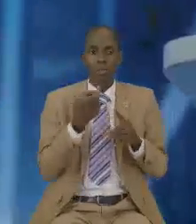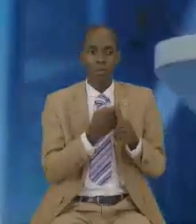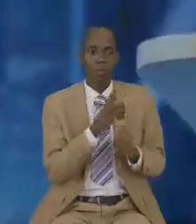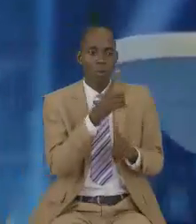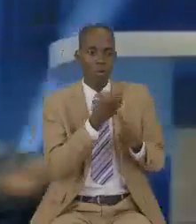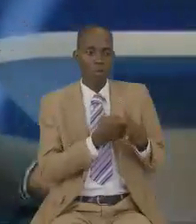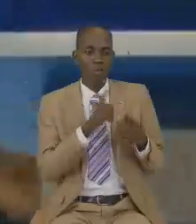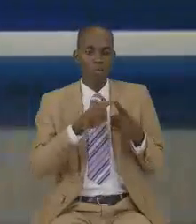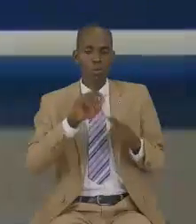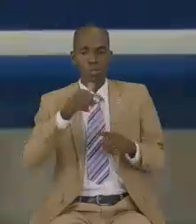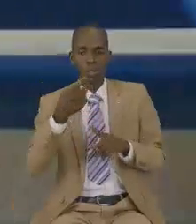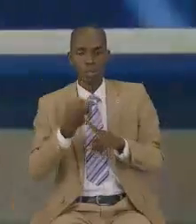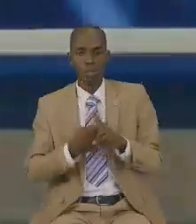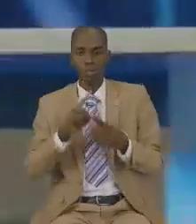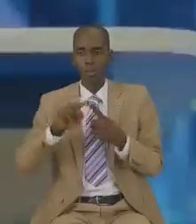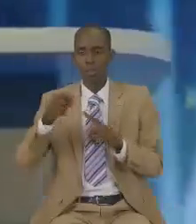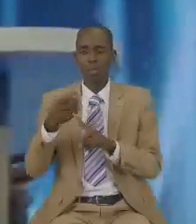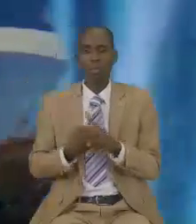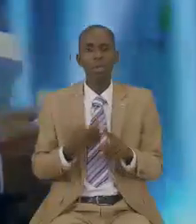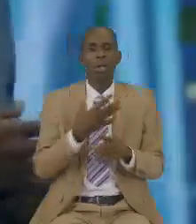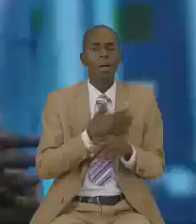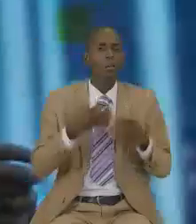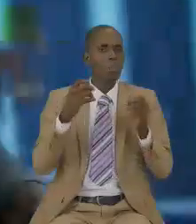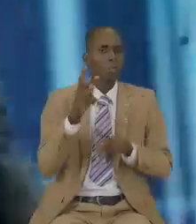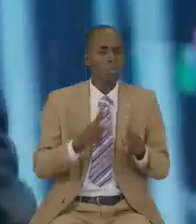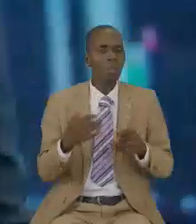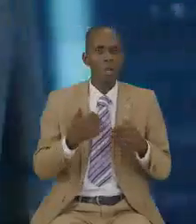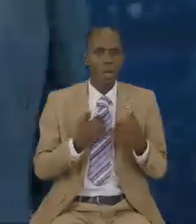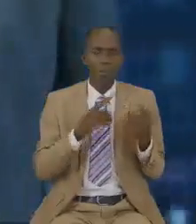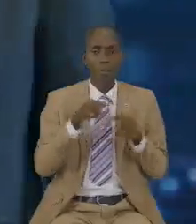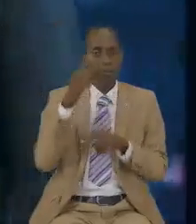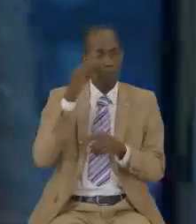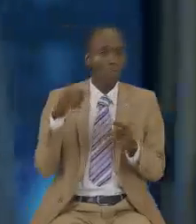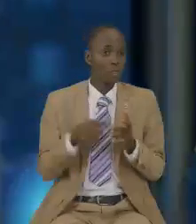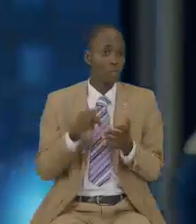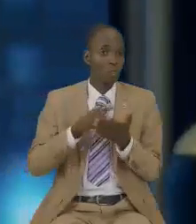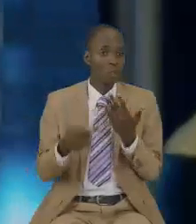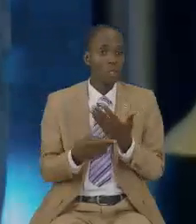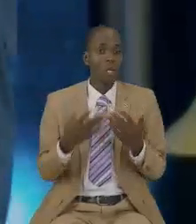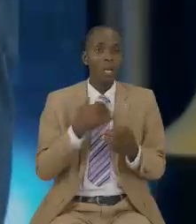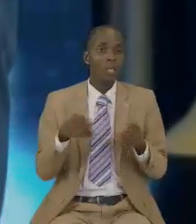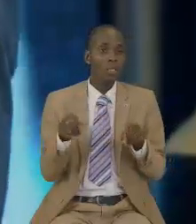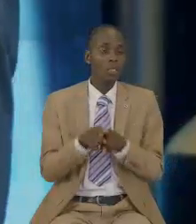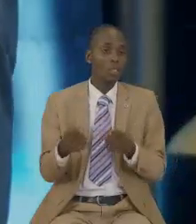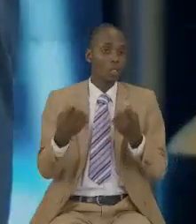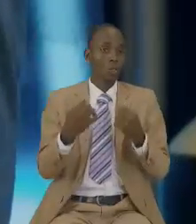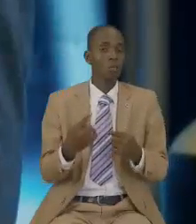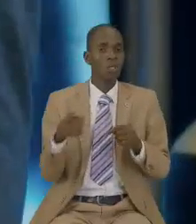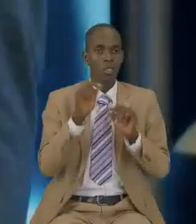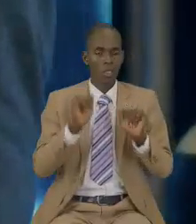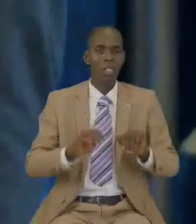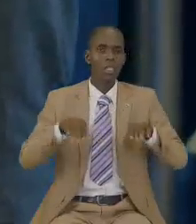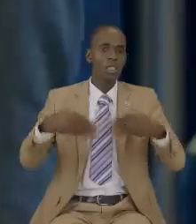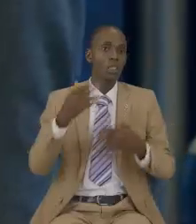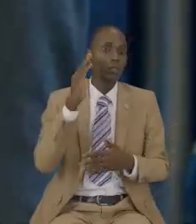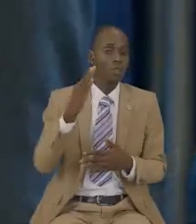that month. And other people have attended. And as they attended, they now can give testimony because